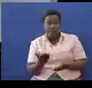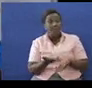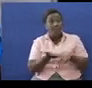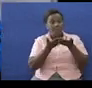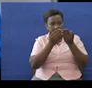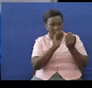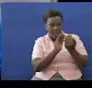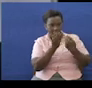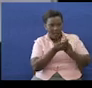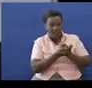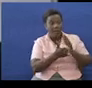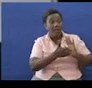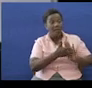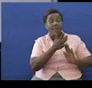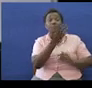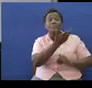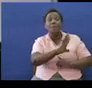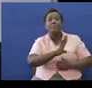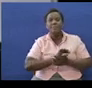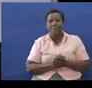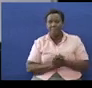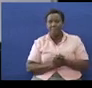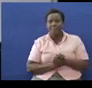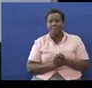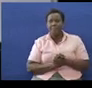Vegetation cover protects the catchment area.